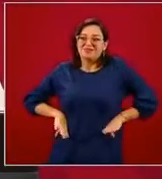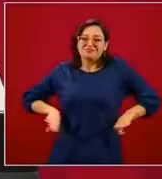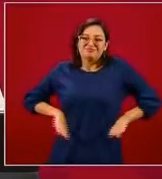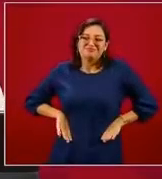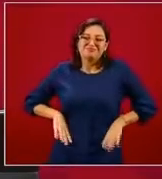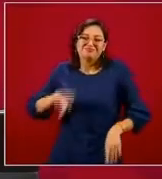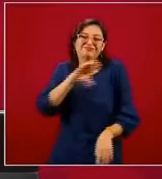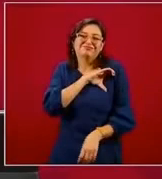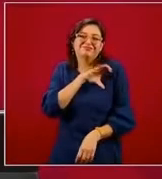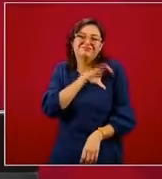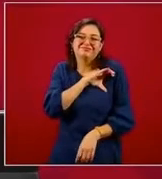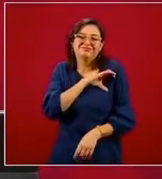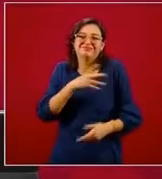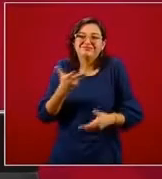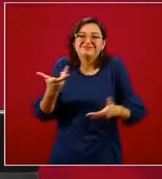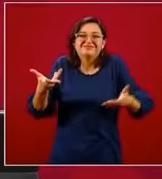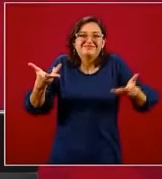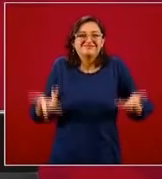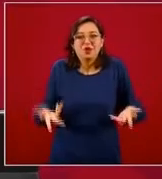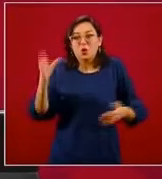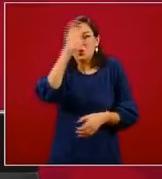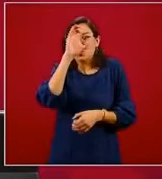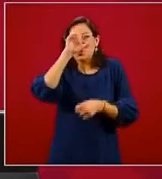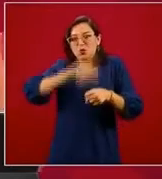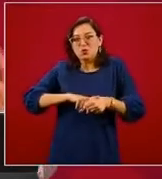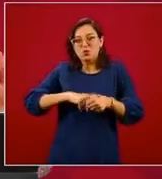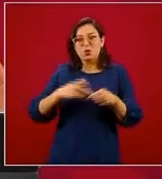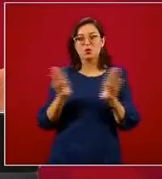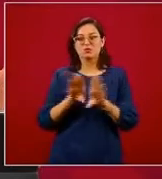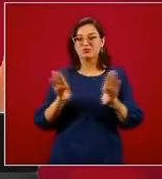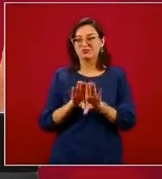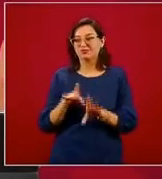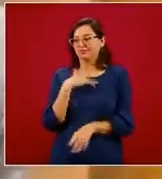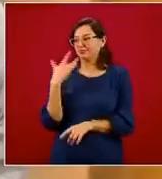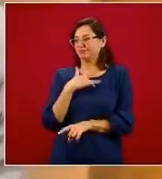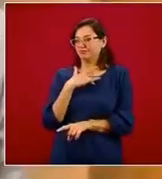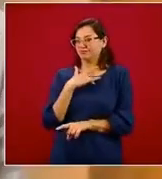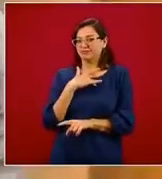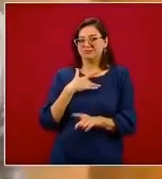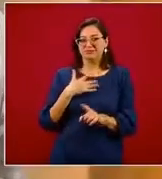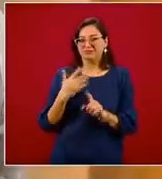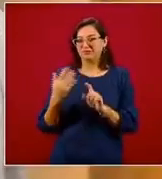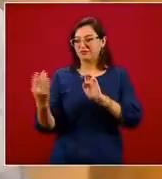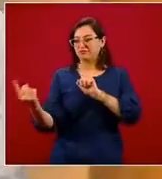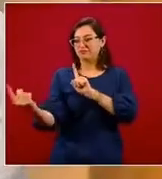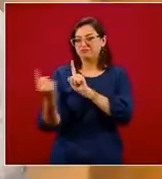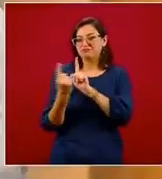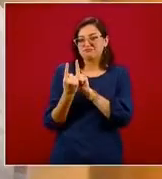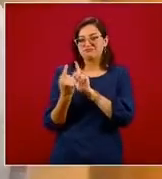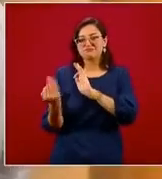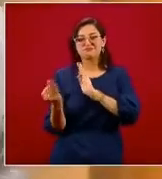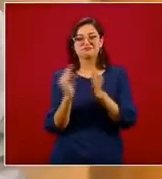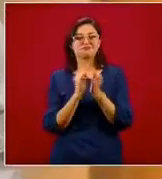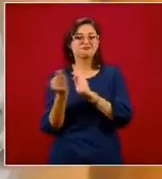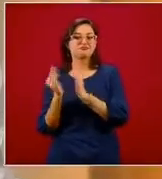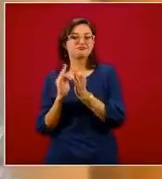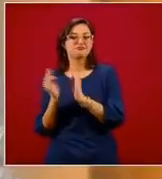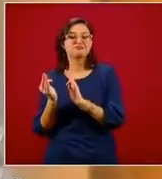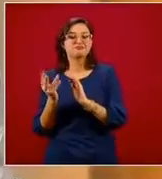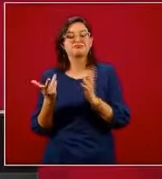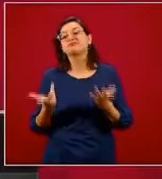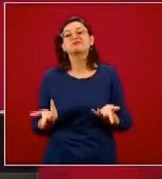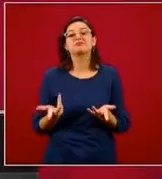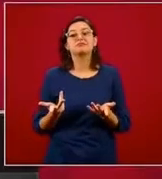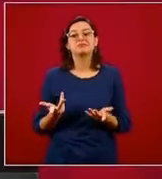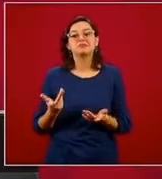this y is los cultural. elementos de la cultura And determinan we nuestra know that percepción del culture espacio really físico. affects our Cuando perception of physical inventamos